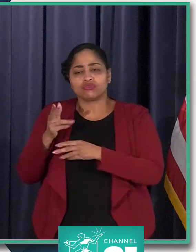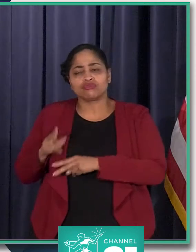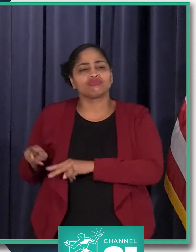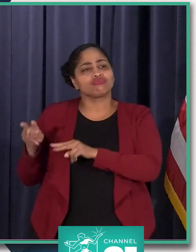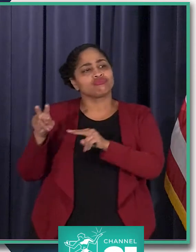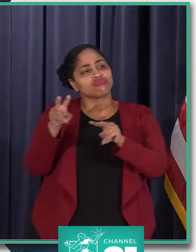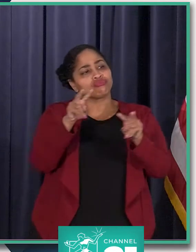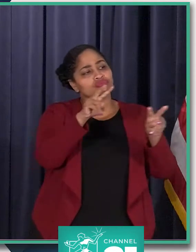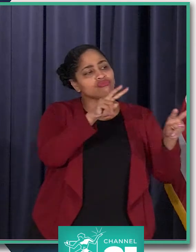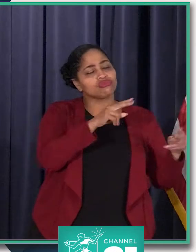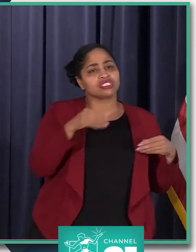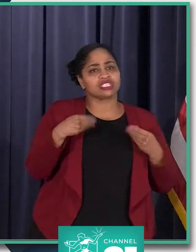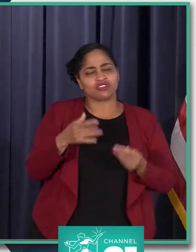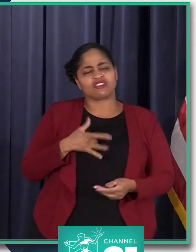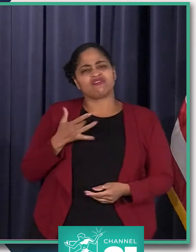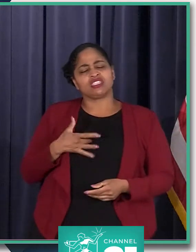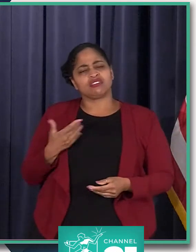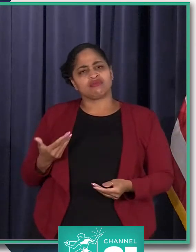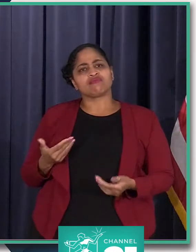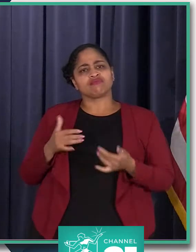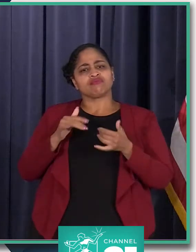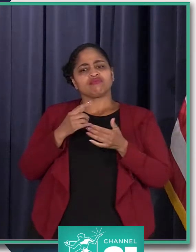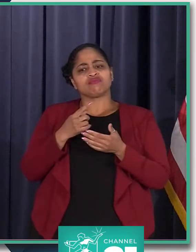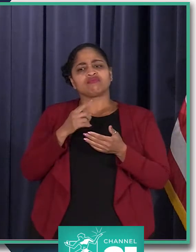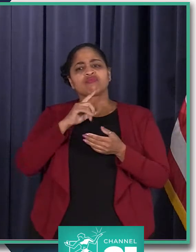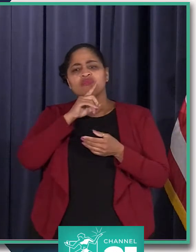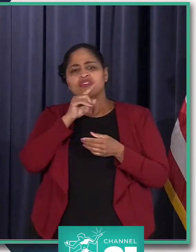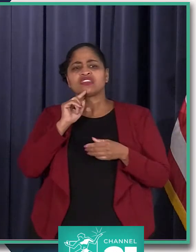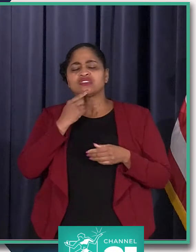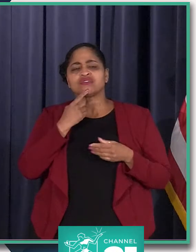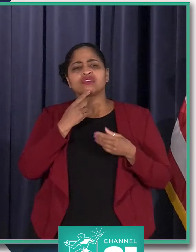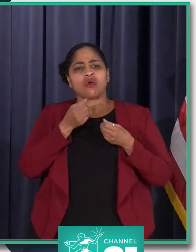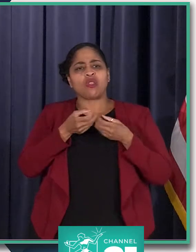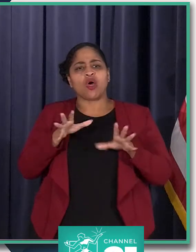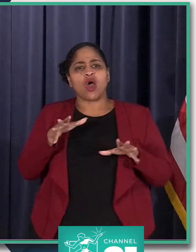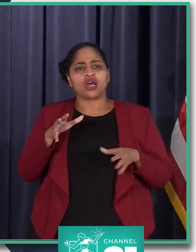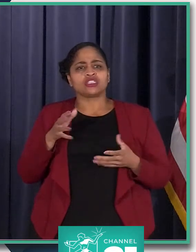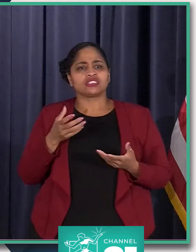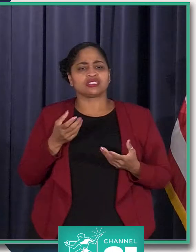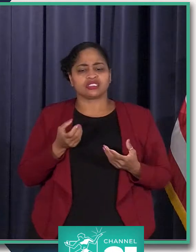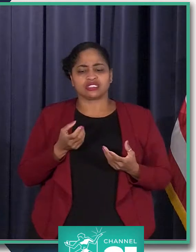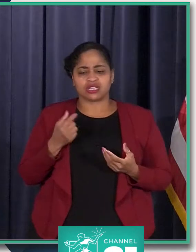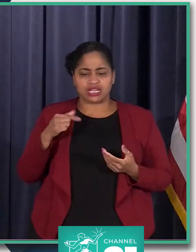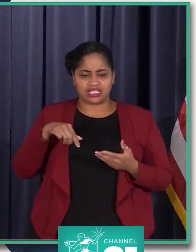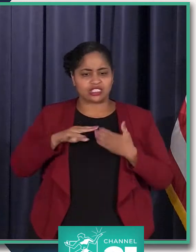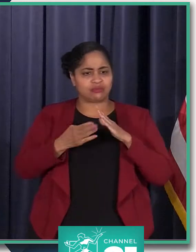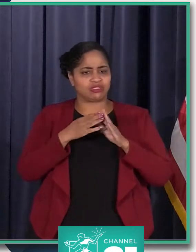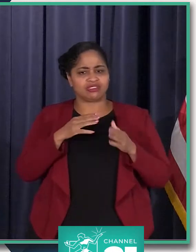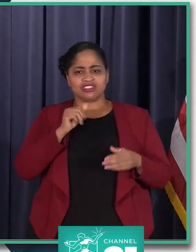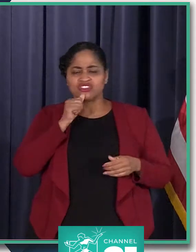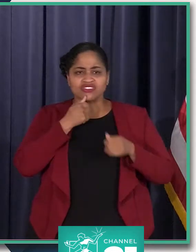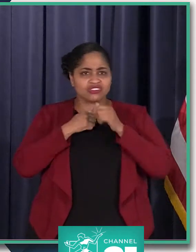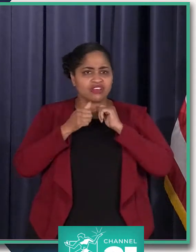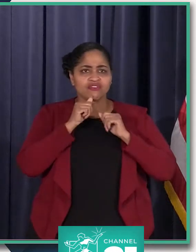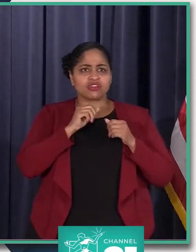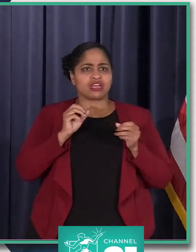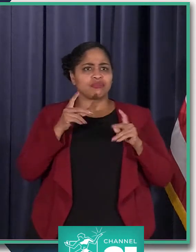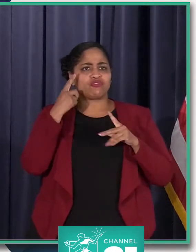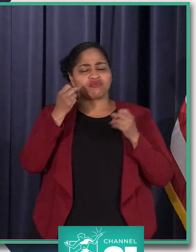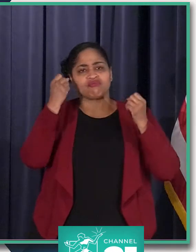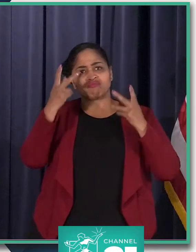gives you a sense of the loss this community has suffered. And it's been an opportunity for a lot of